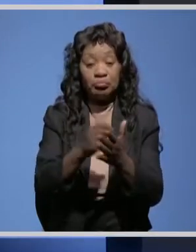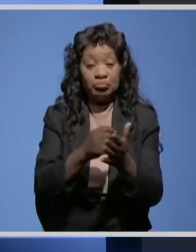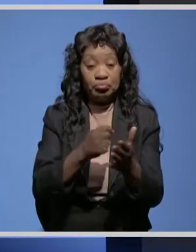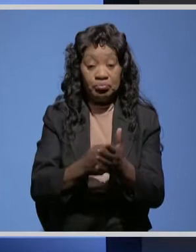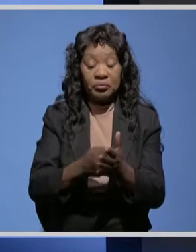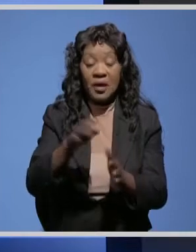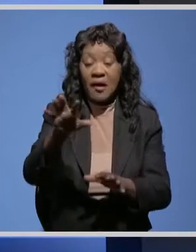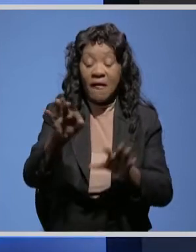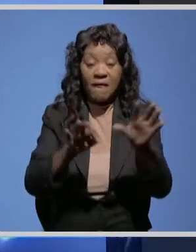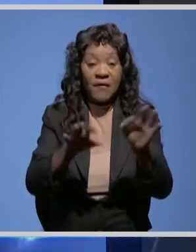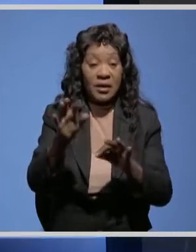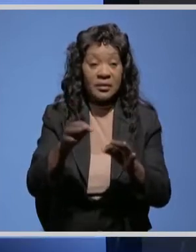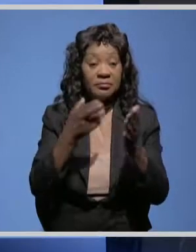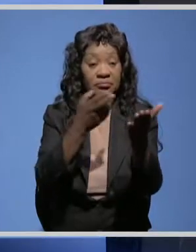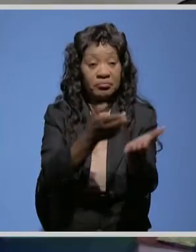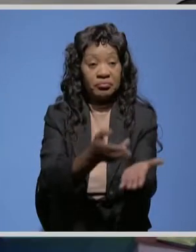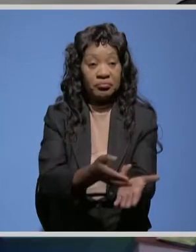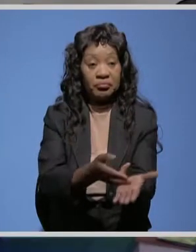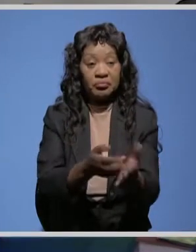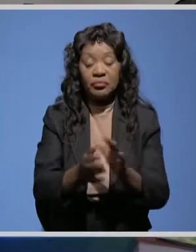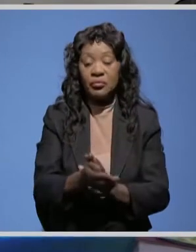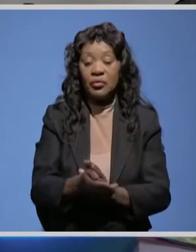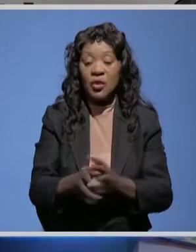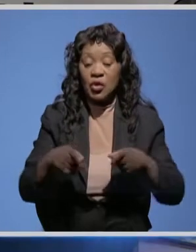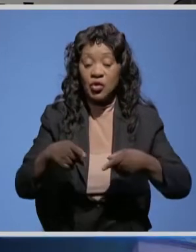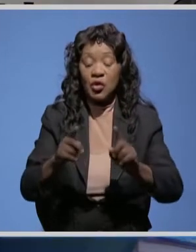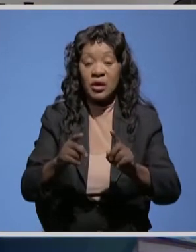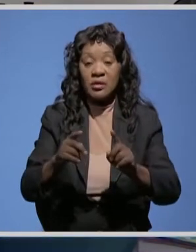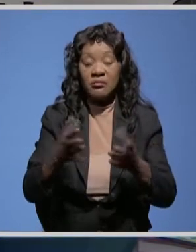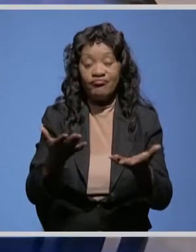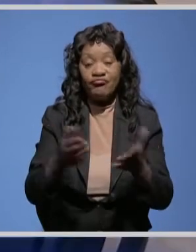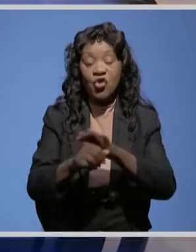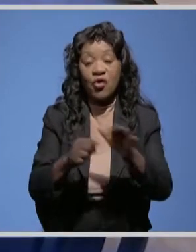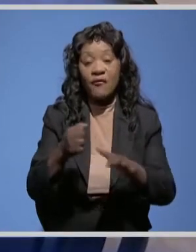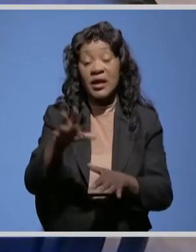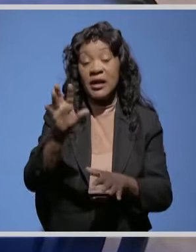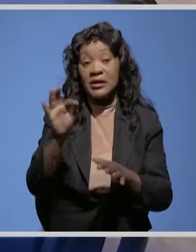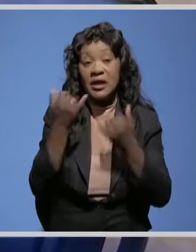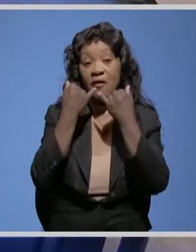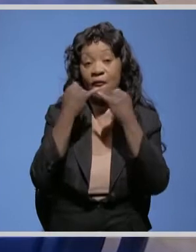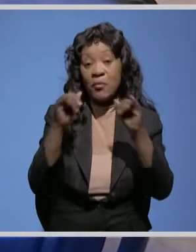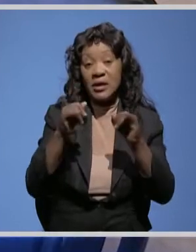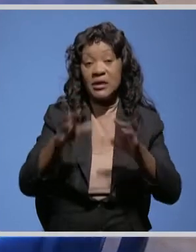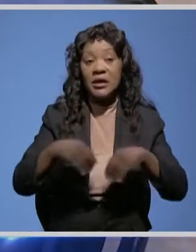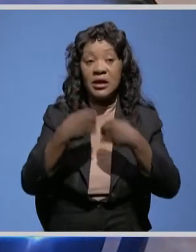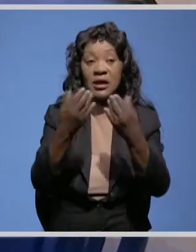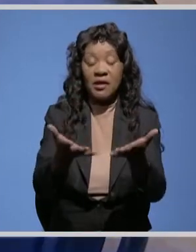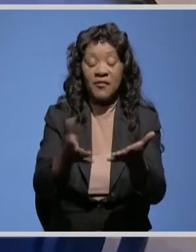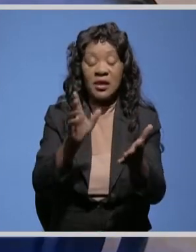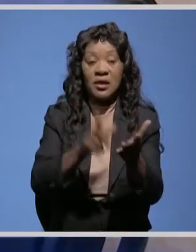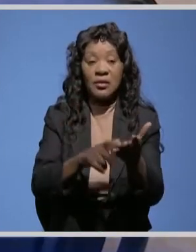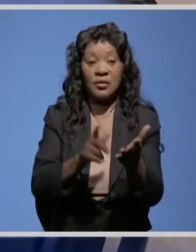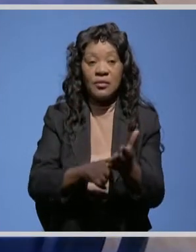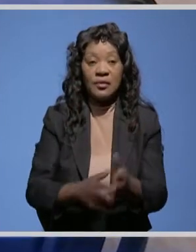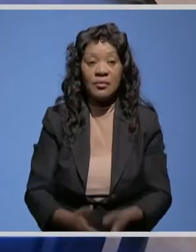been presented during the routine COVID-19 updates in Lusaka. We saw that there was low prevalence of